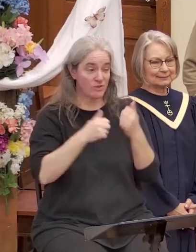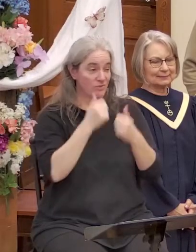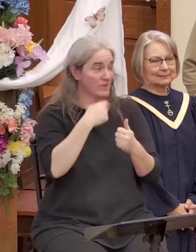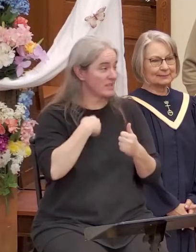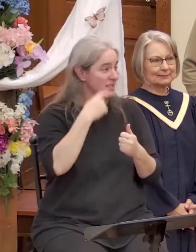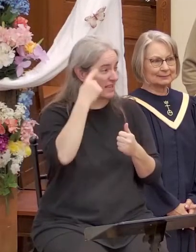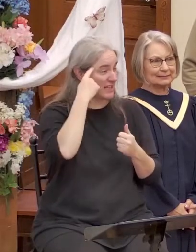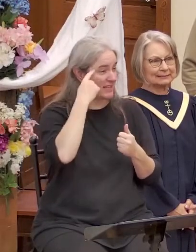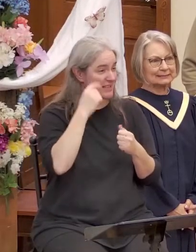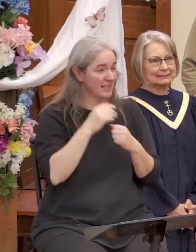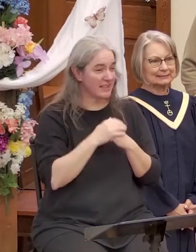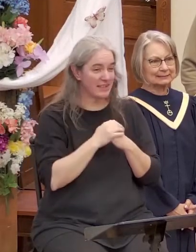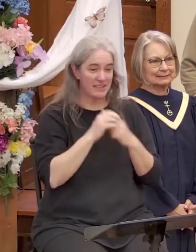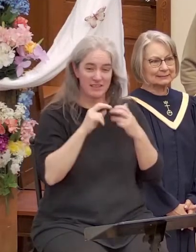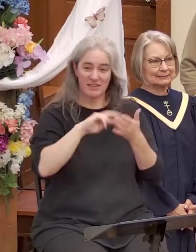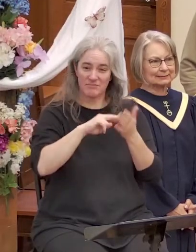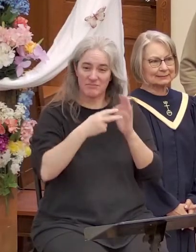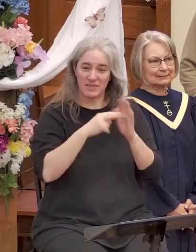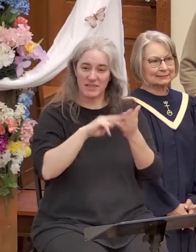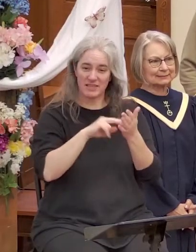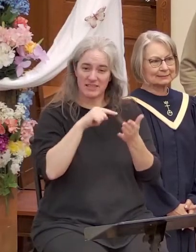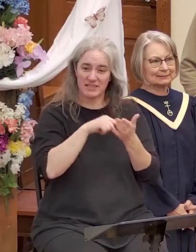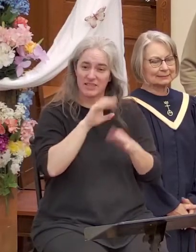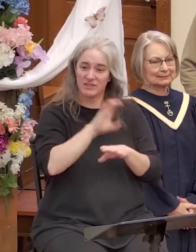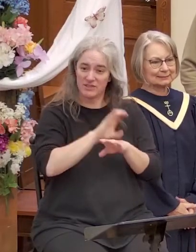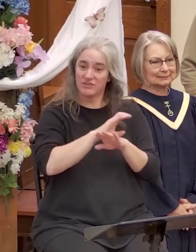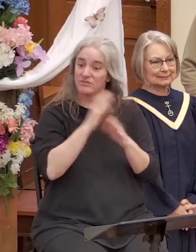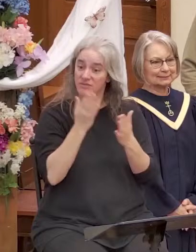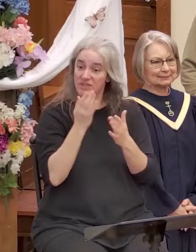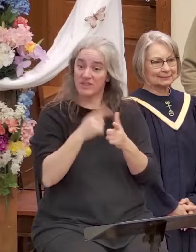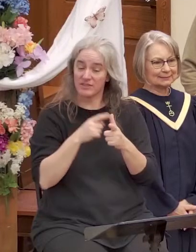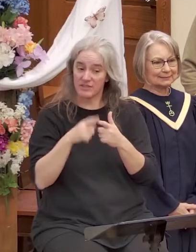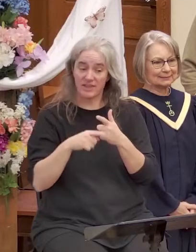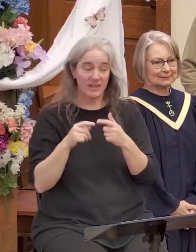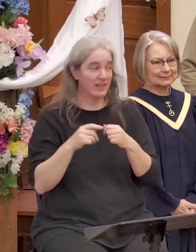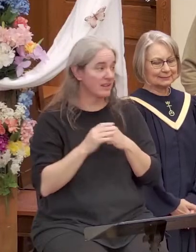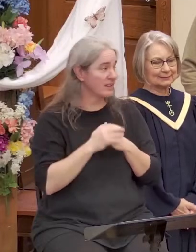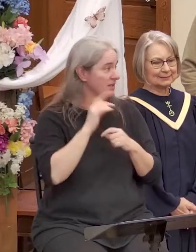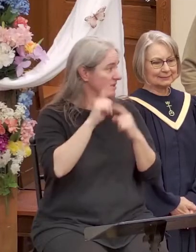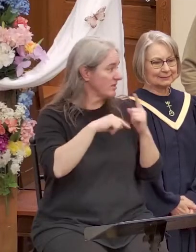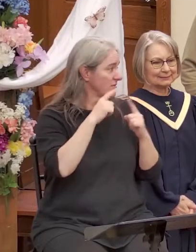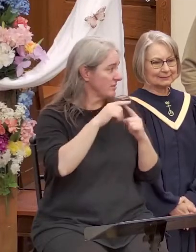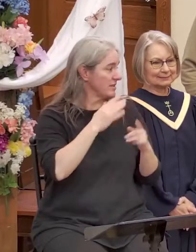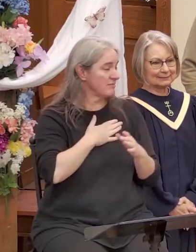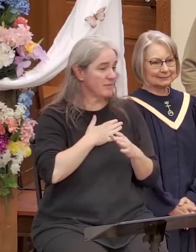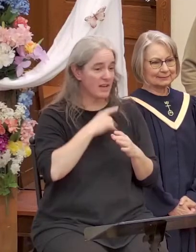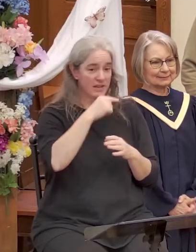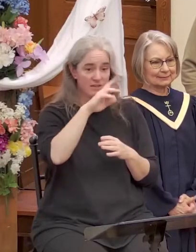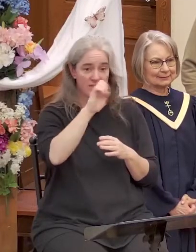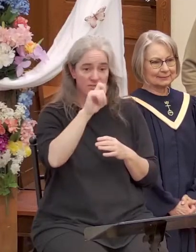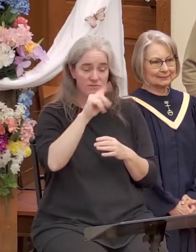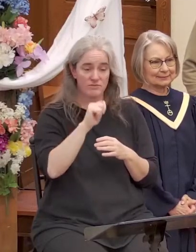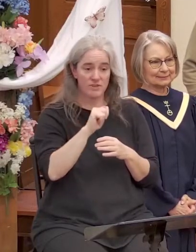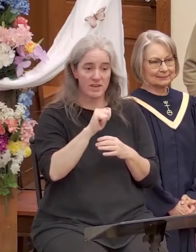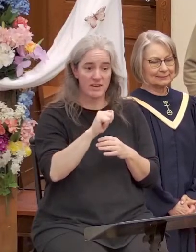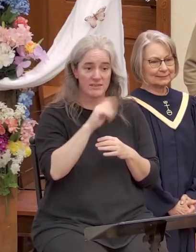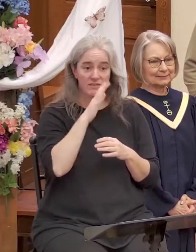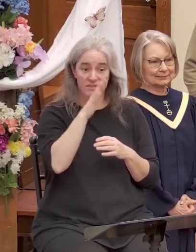think means this church was here then, when my great-grandparents, who immigrated